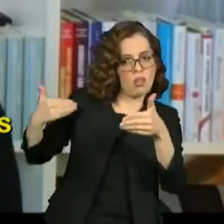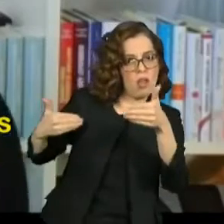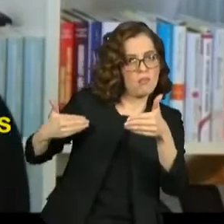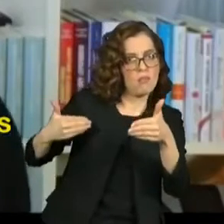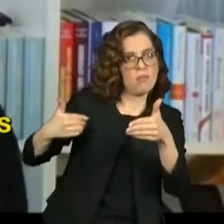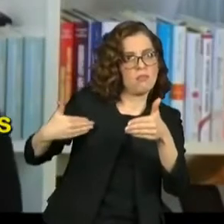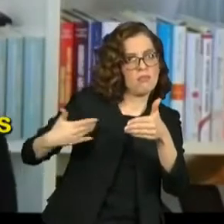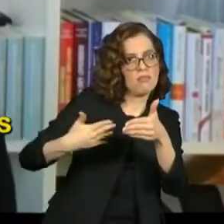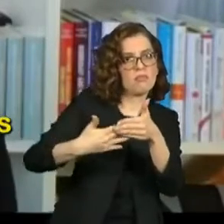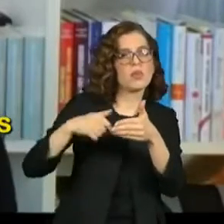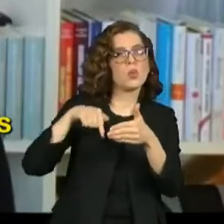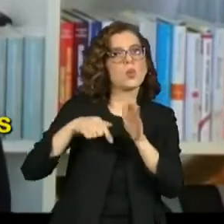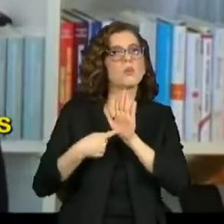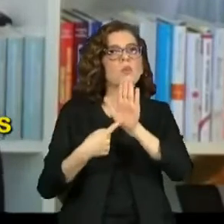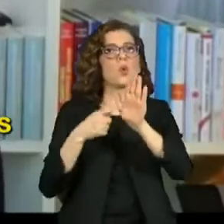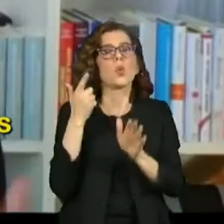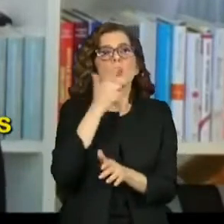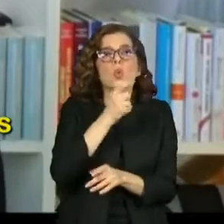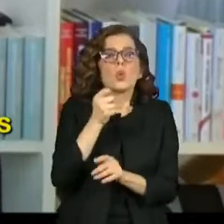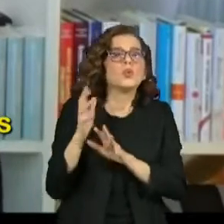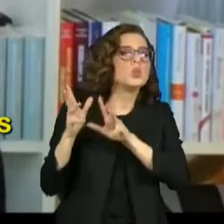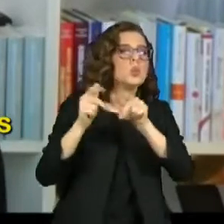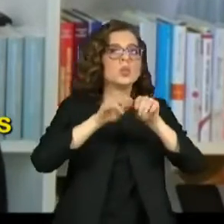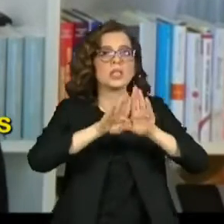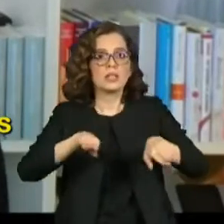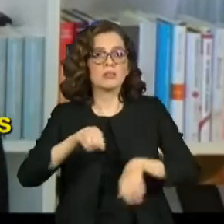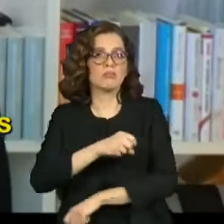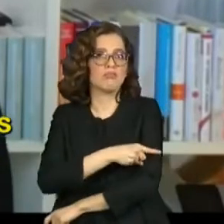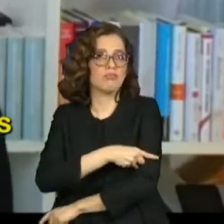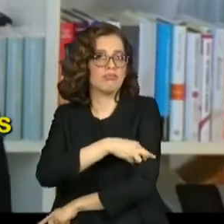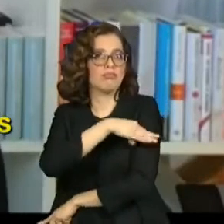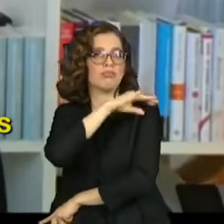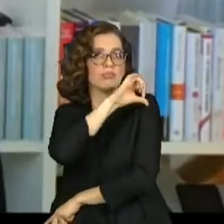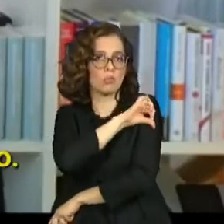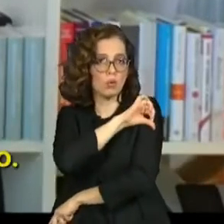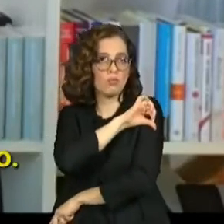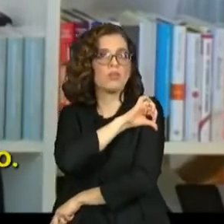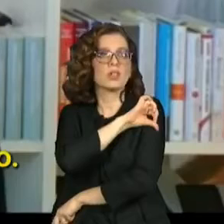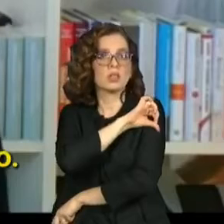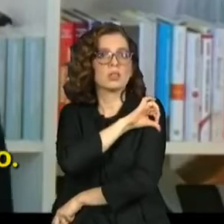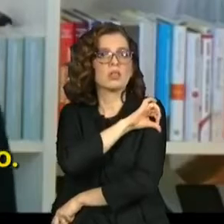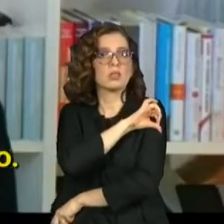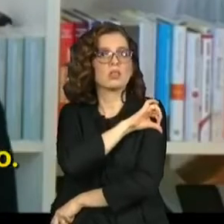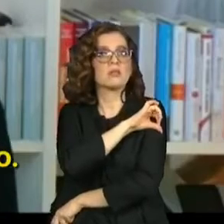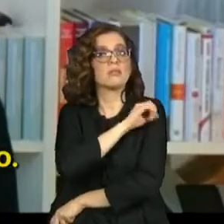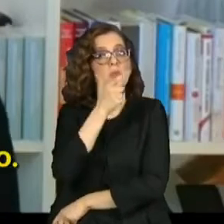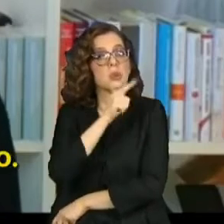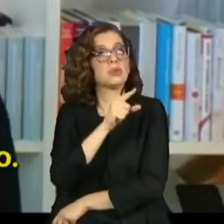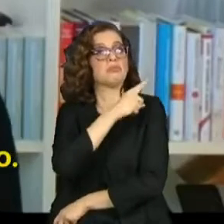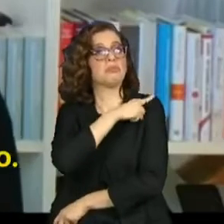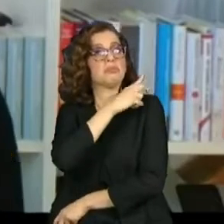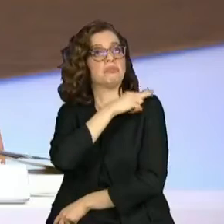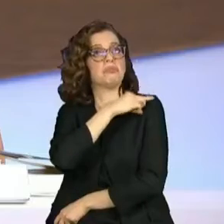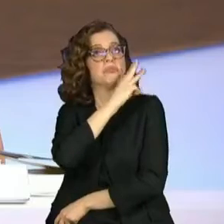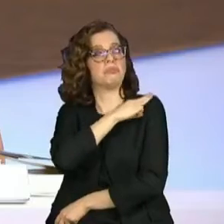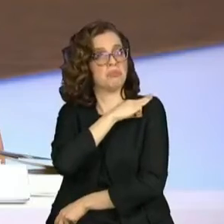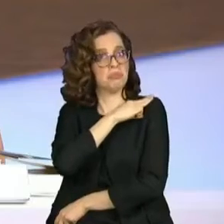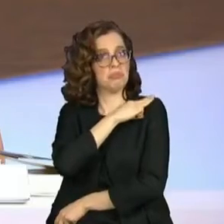that we have almost got every child into primary school and increasingly secondary school.